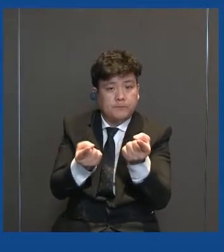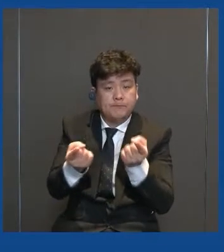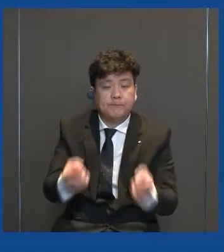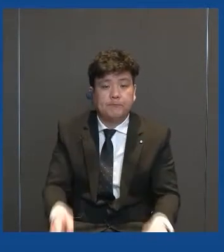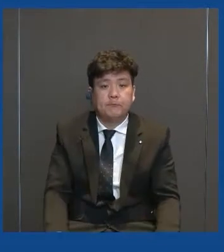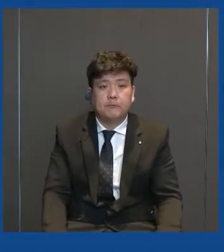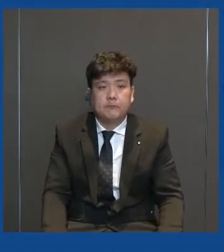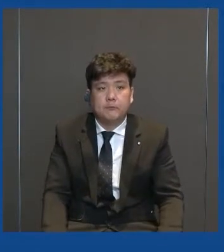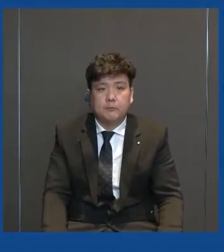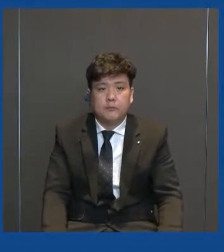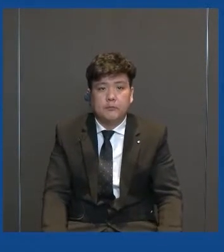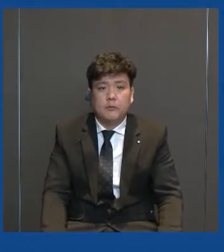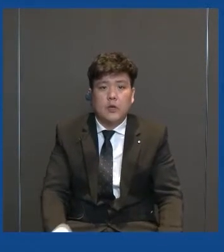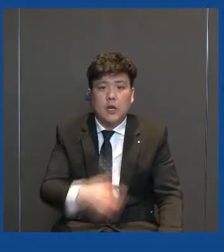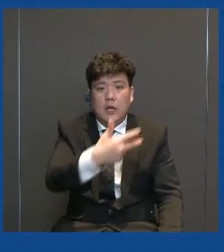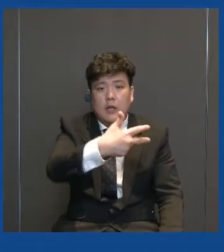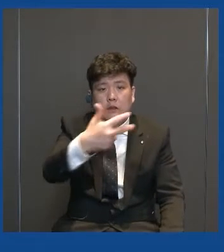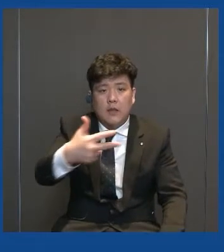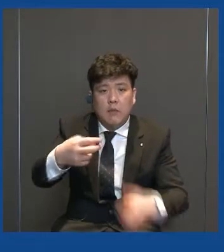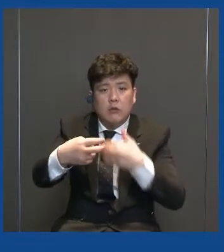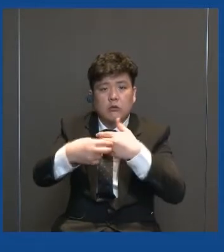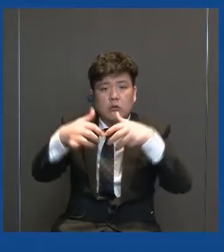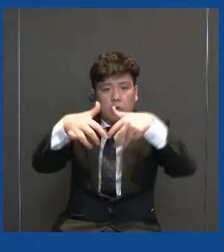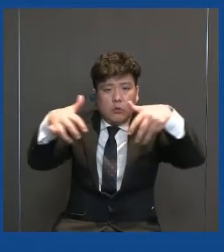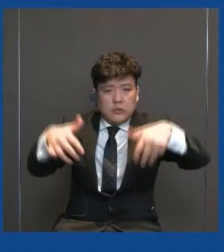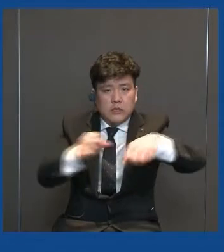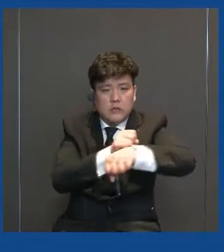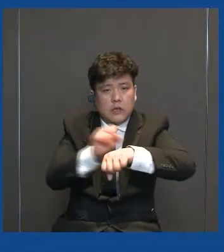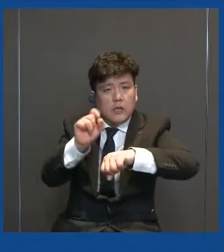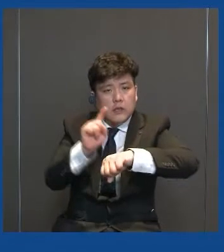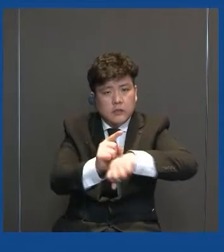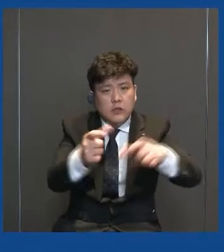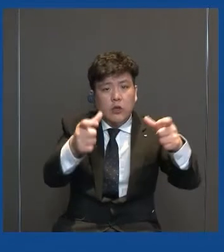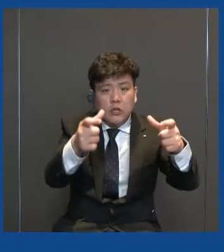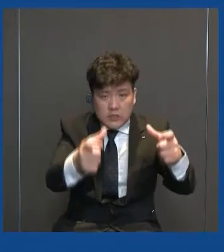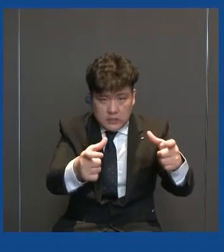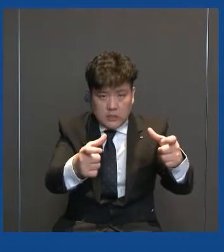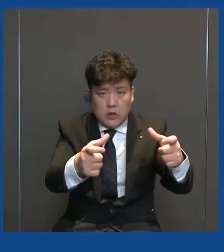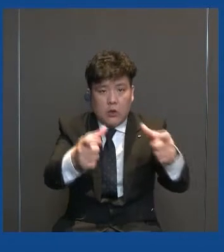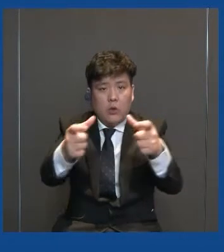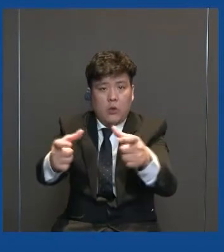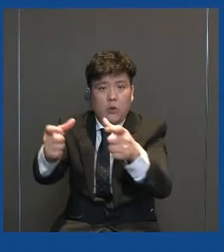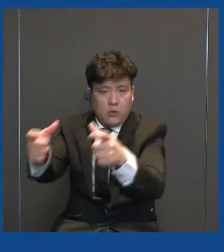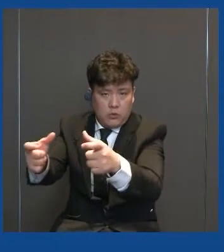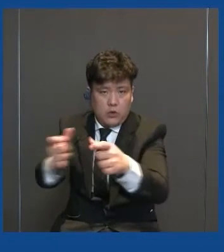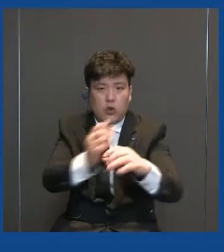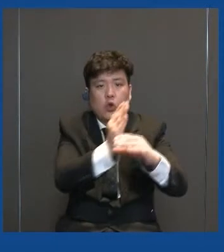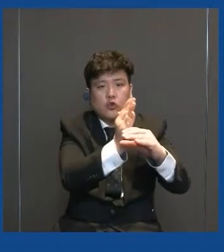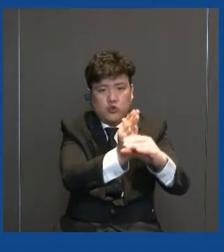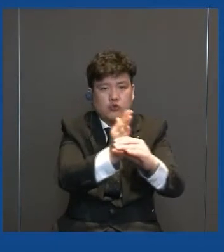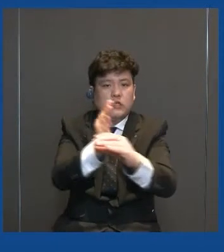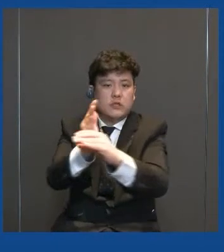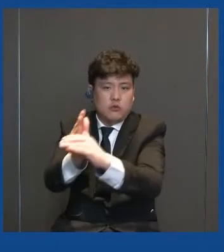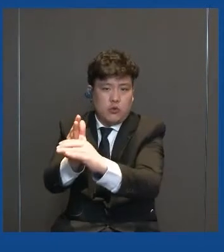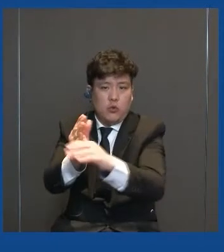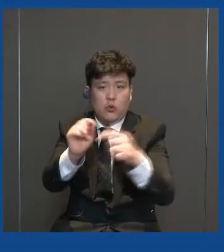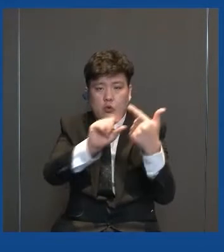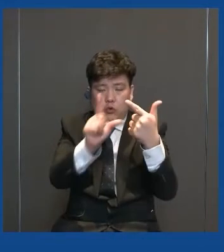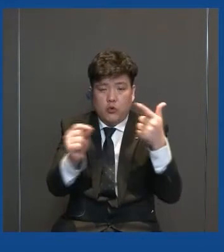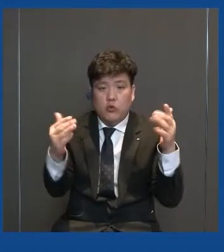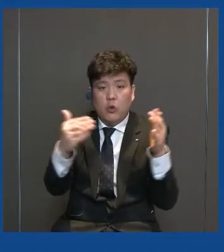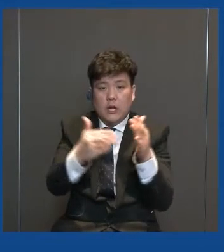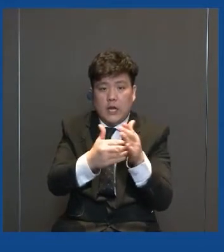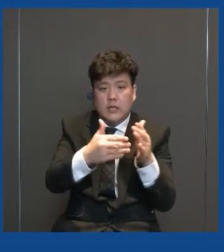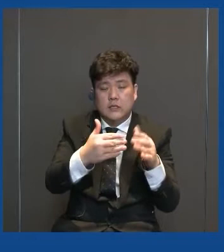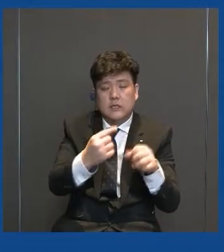as described previously. Until June, Denmark only tested staff and residents in care homes when a